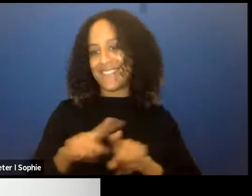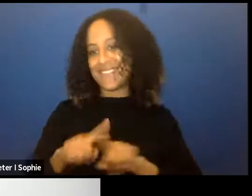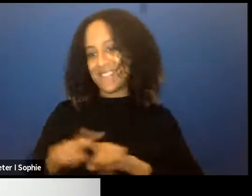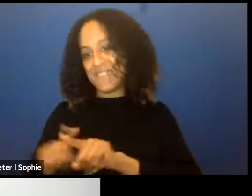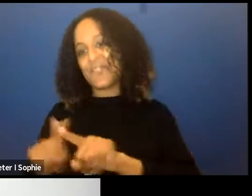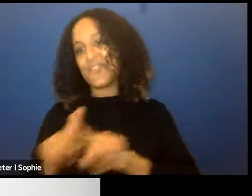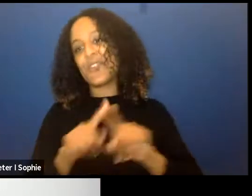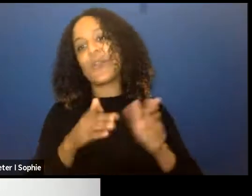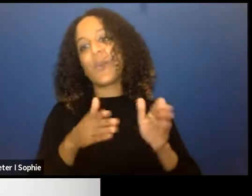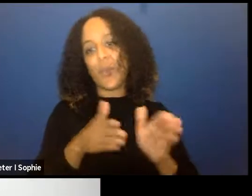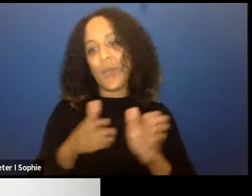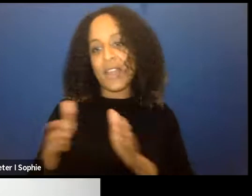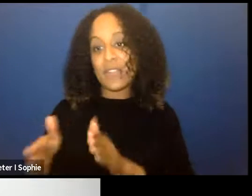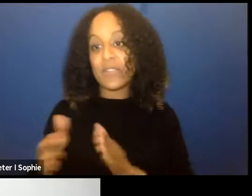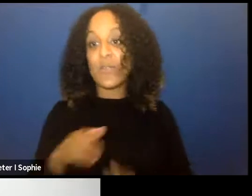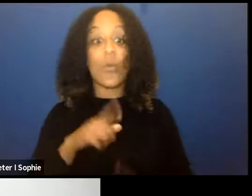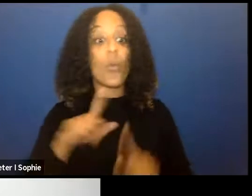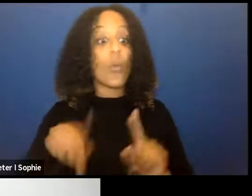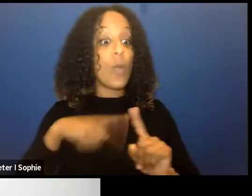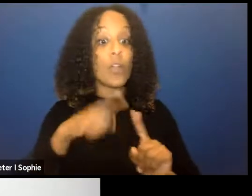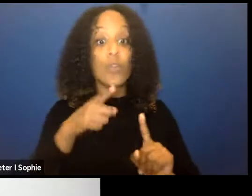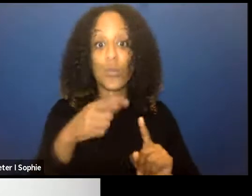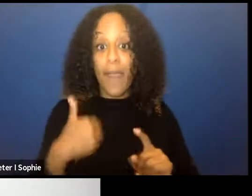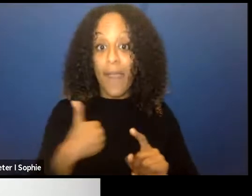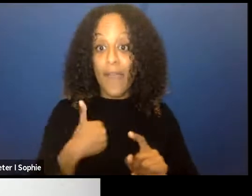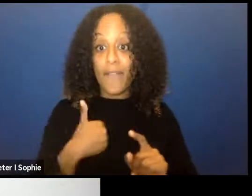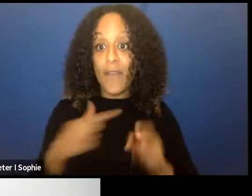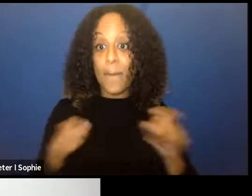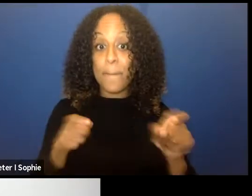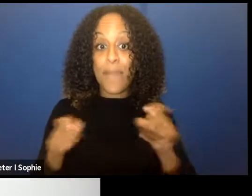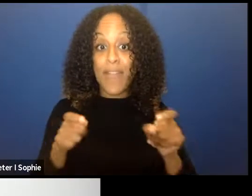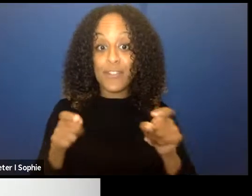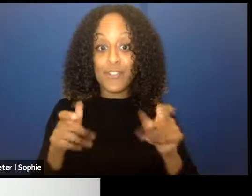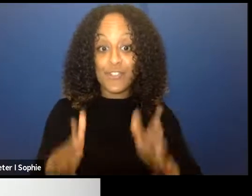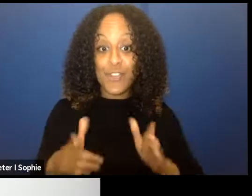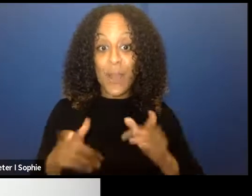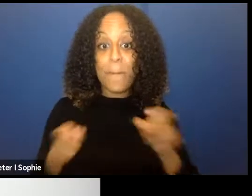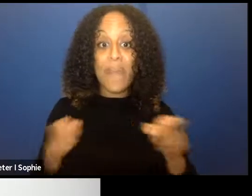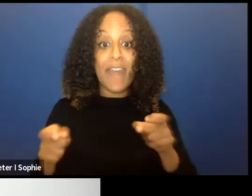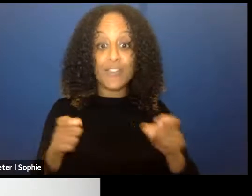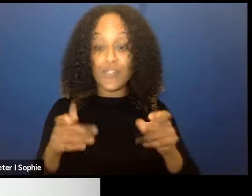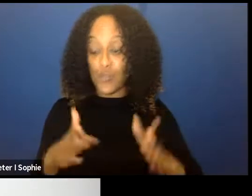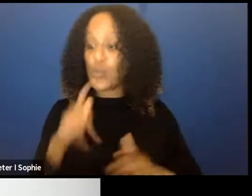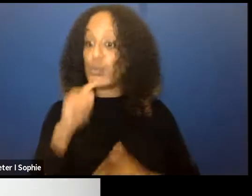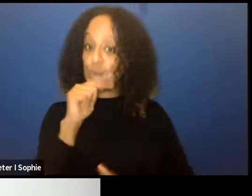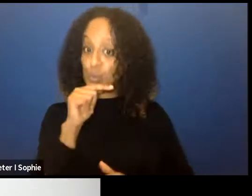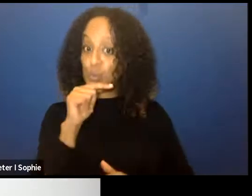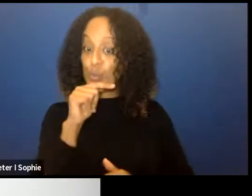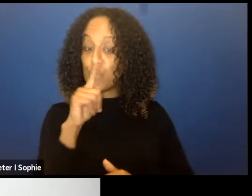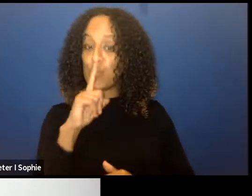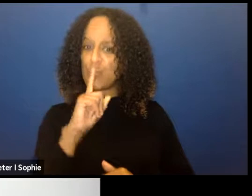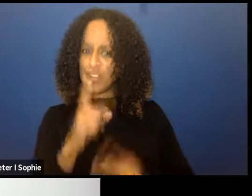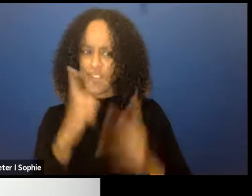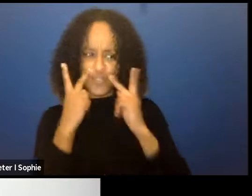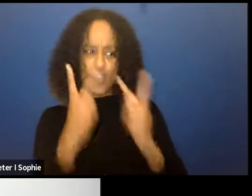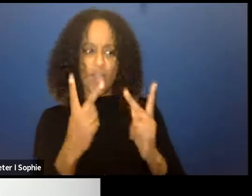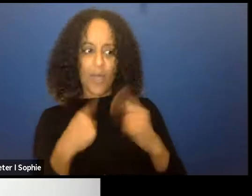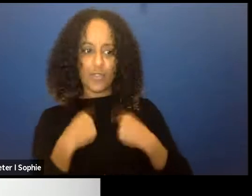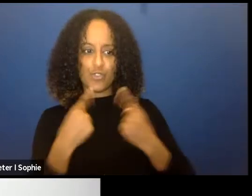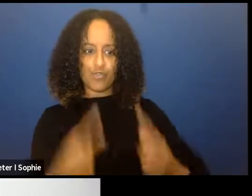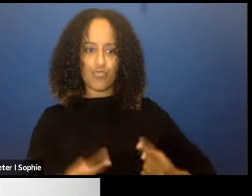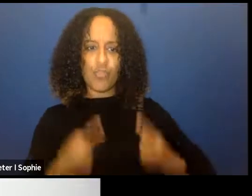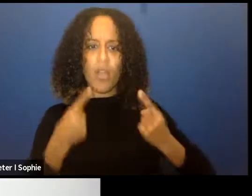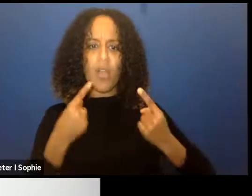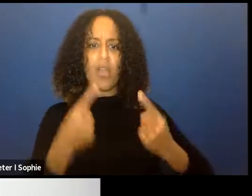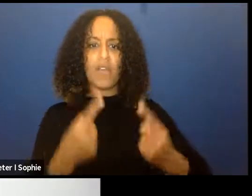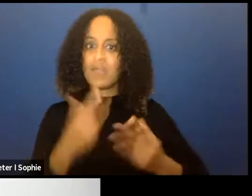ways. When I talk about having a manager, I had one manager who really saw that I was struggling. There were